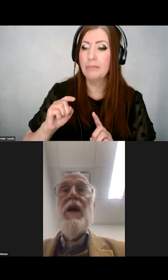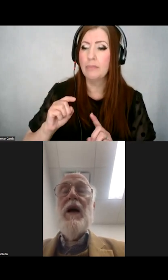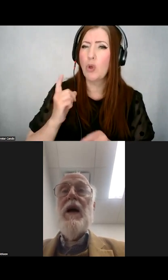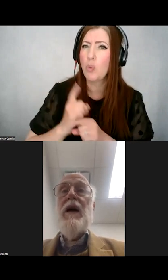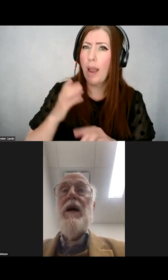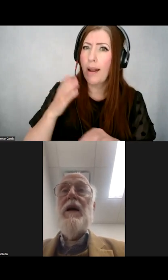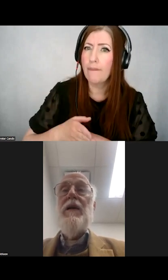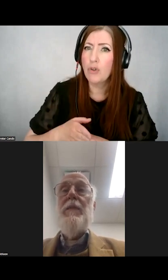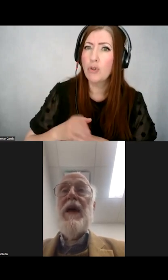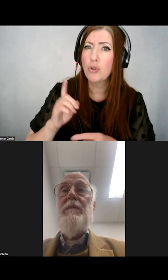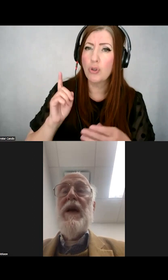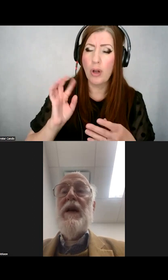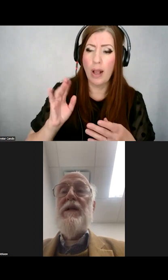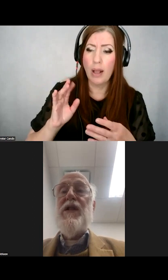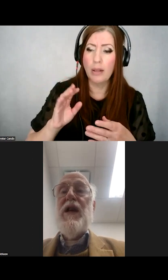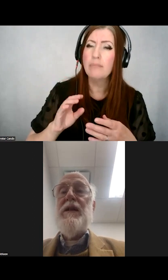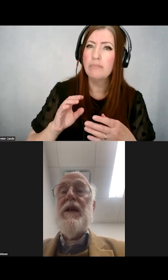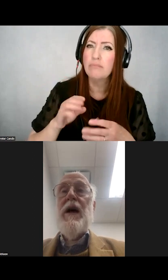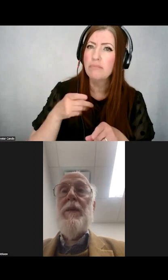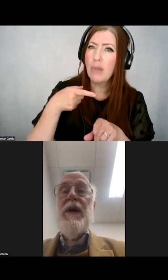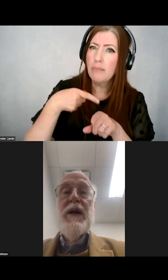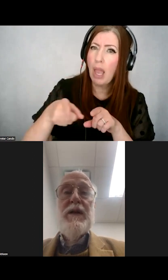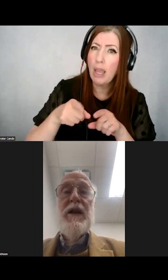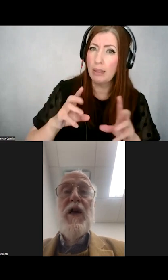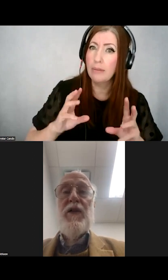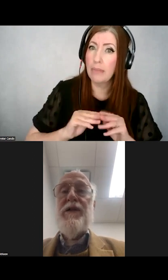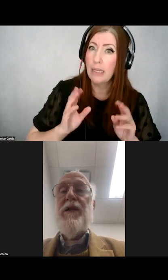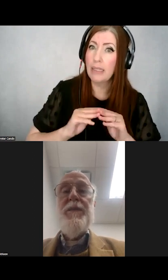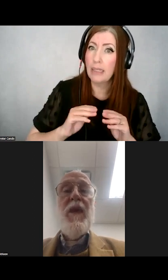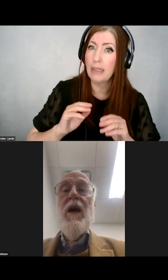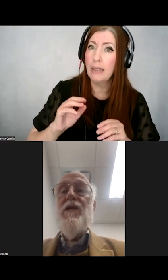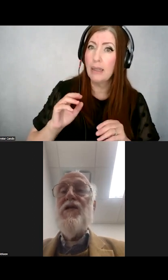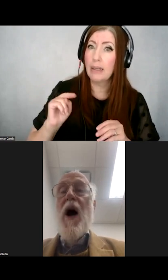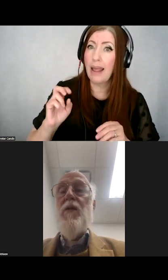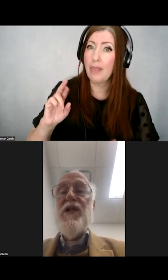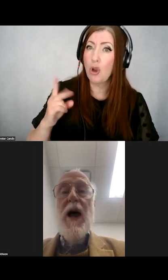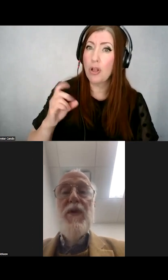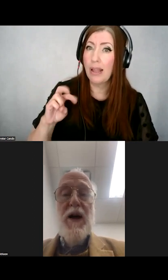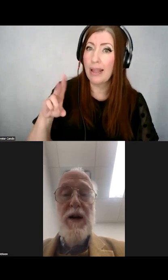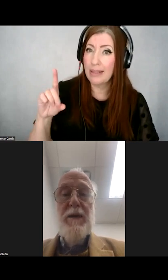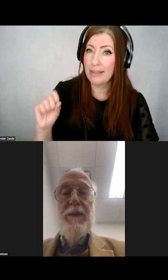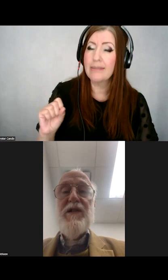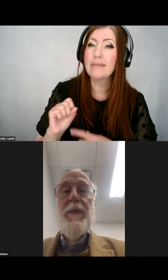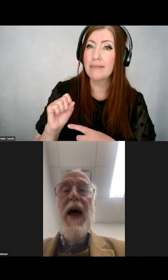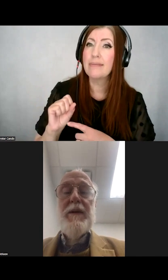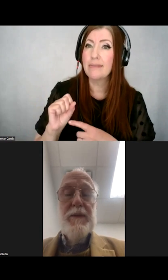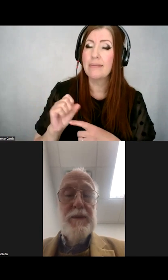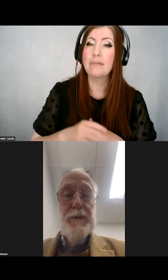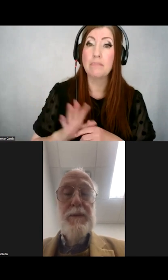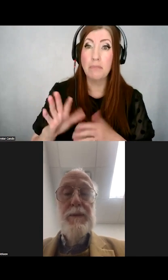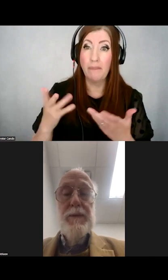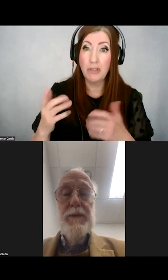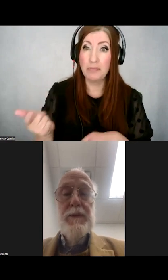after the main meetings in the Netherlands. So I will stop there and pass it